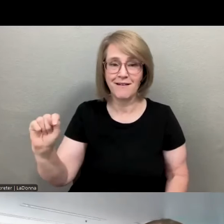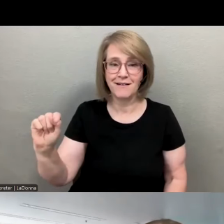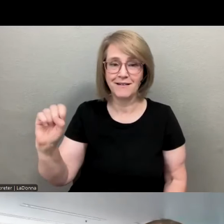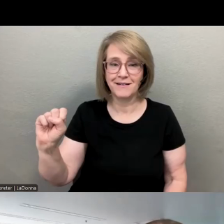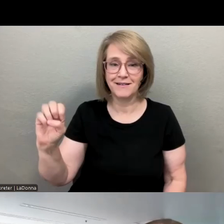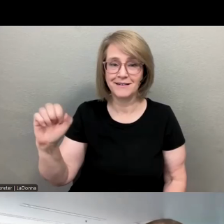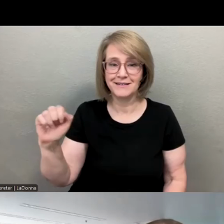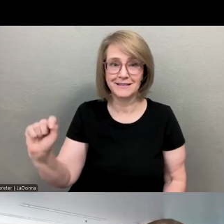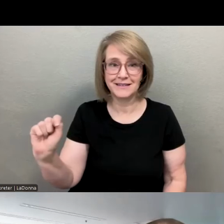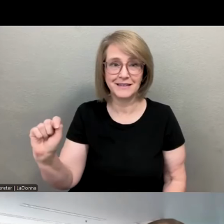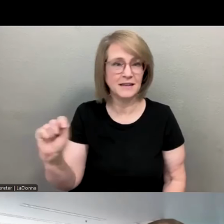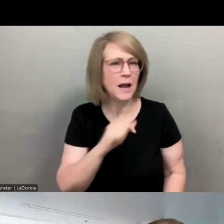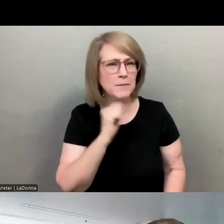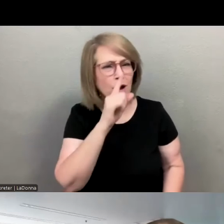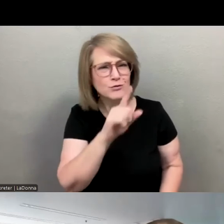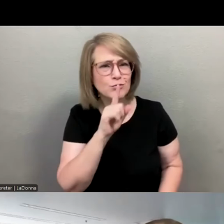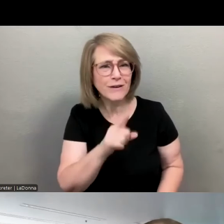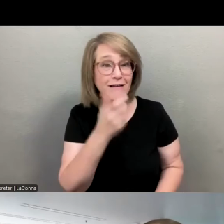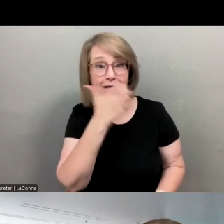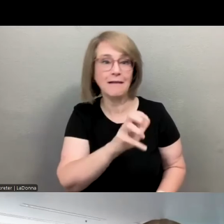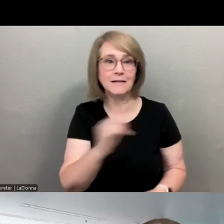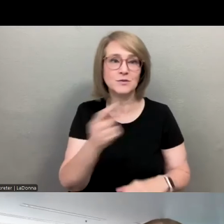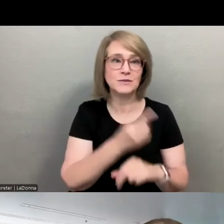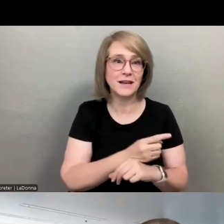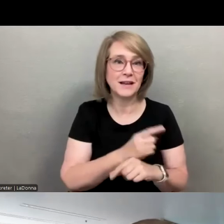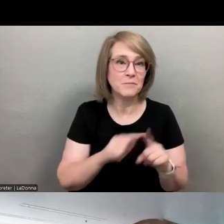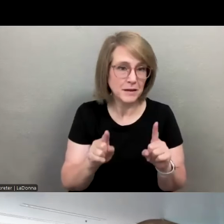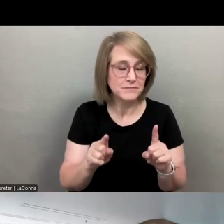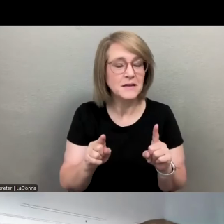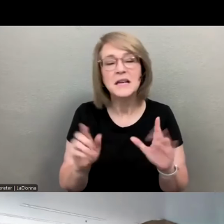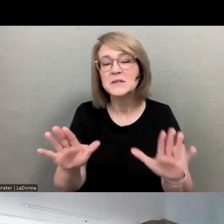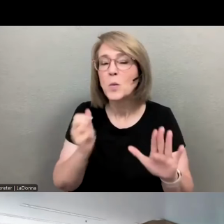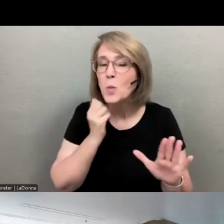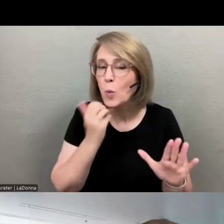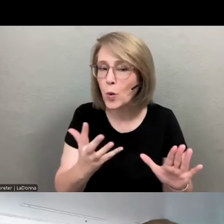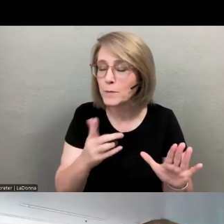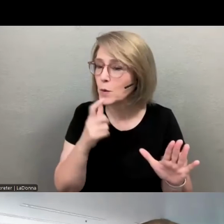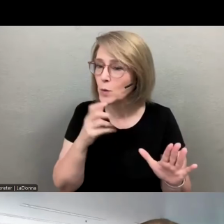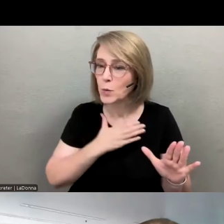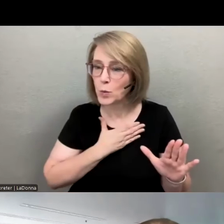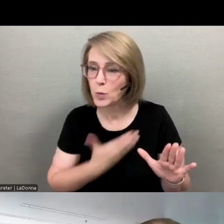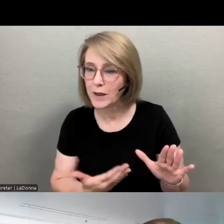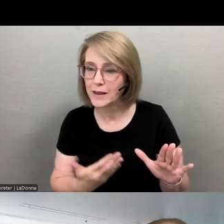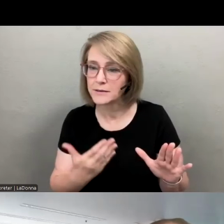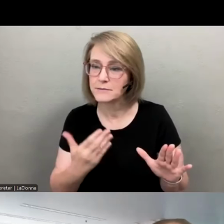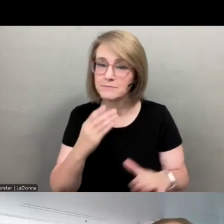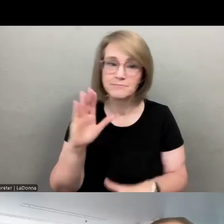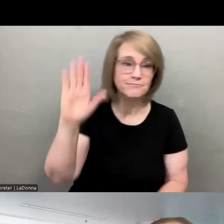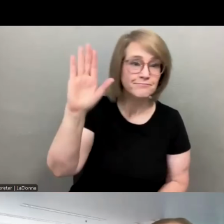not sure if it's particularly hot today, but it's certainly warm. So let's see if there's anybody here who's willing to come forward.